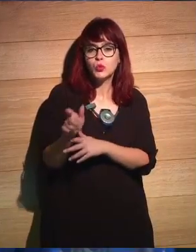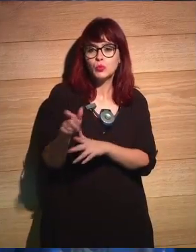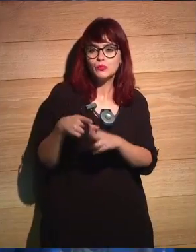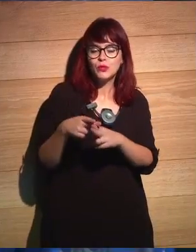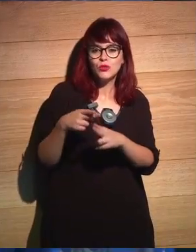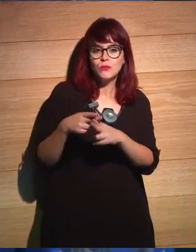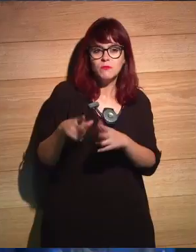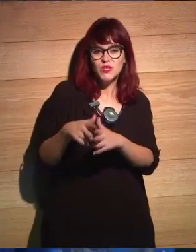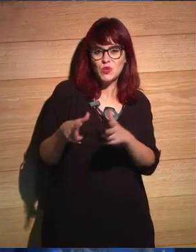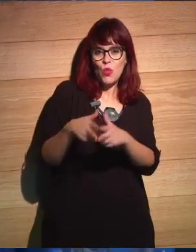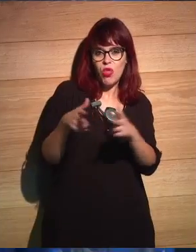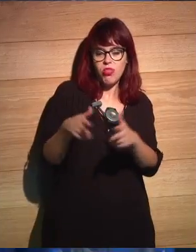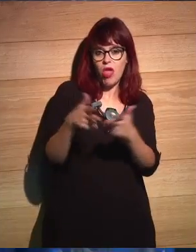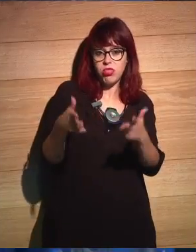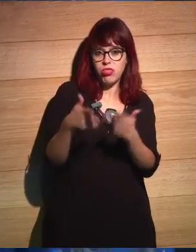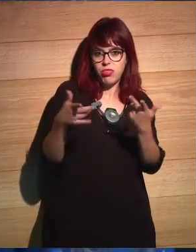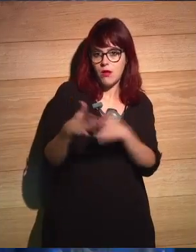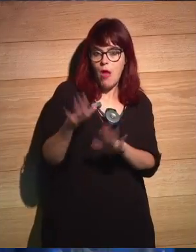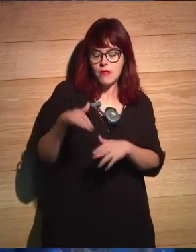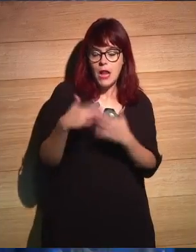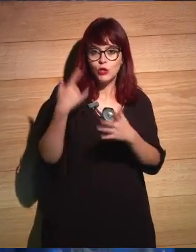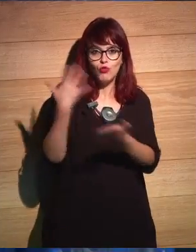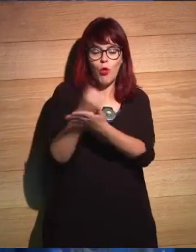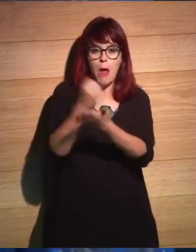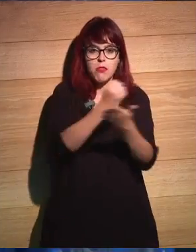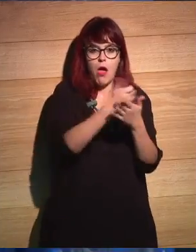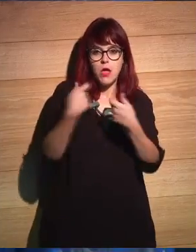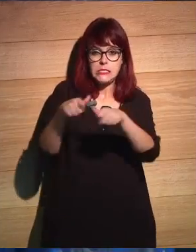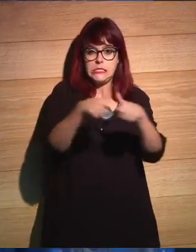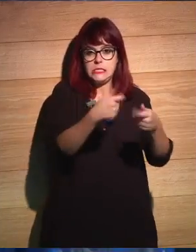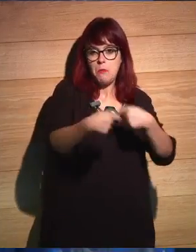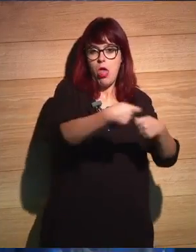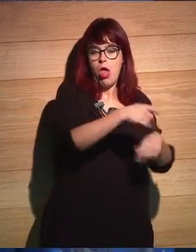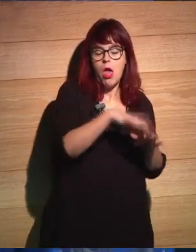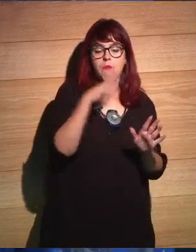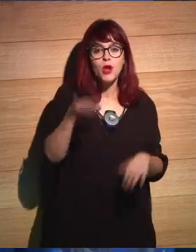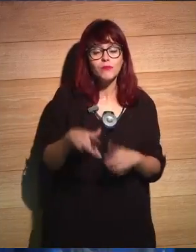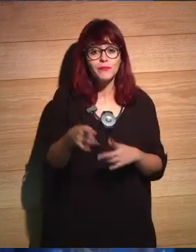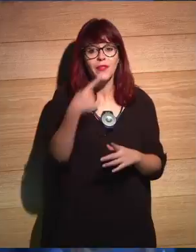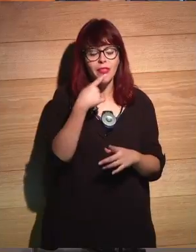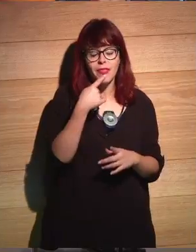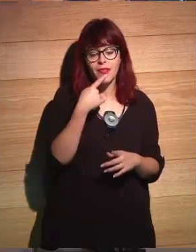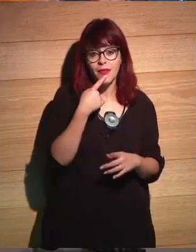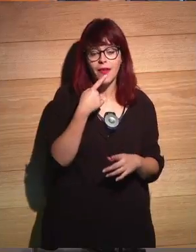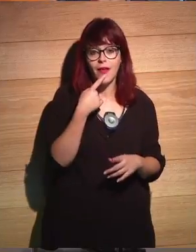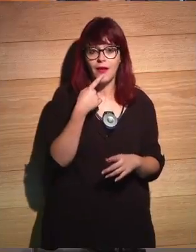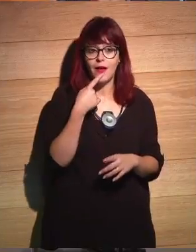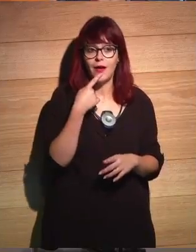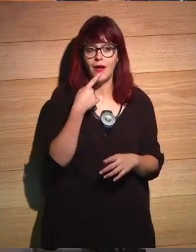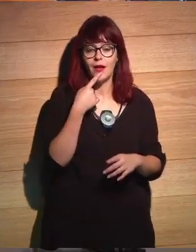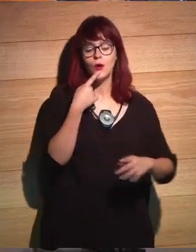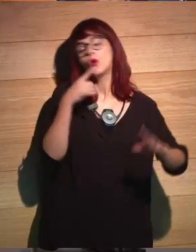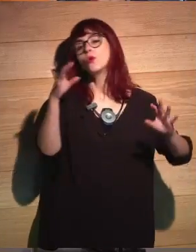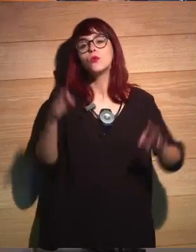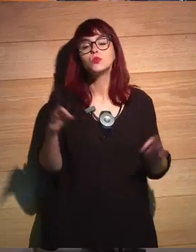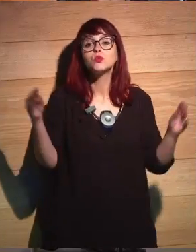I have certain allergy to words like products, and I think that our society is too much based